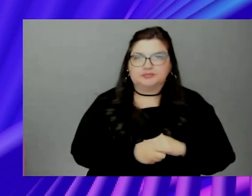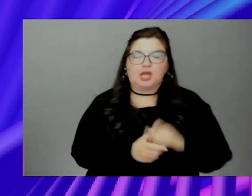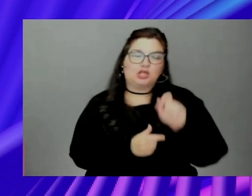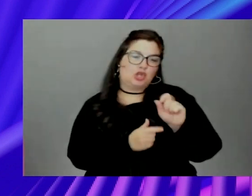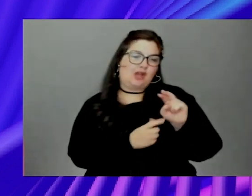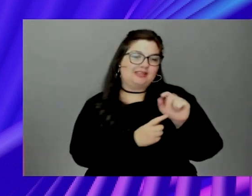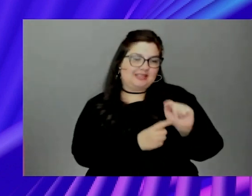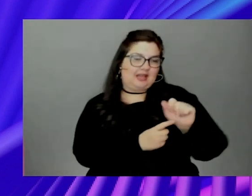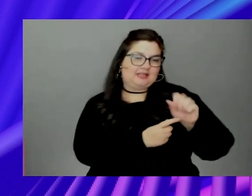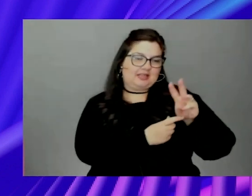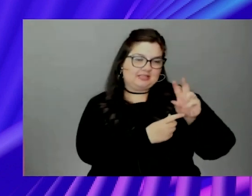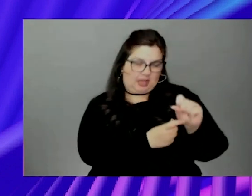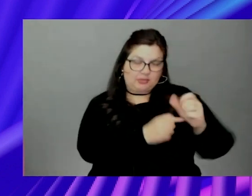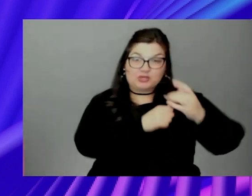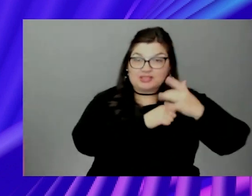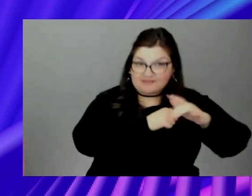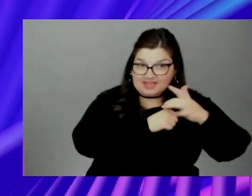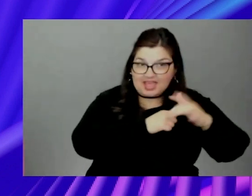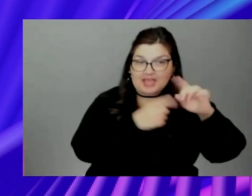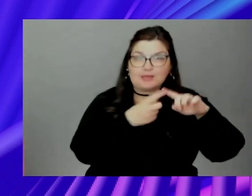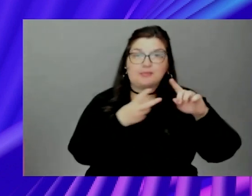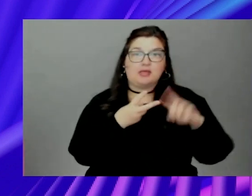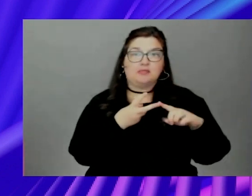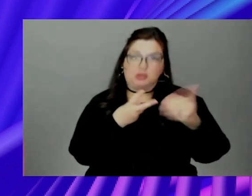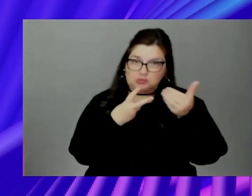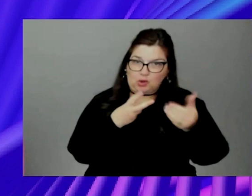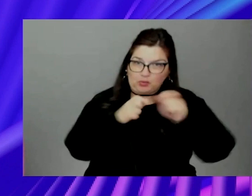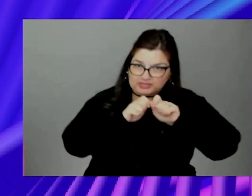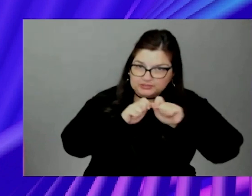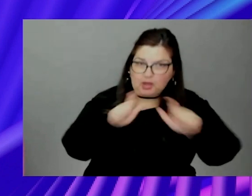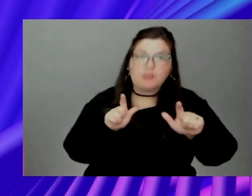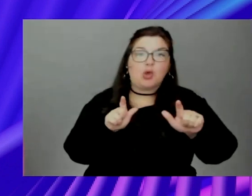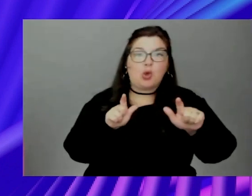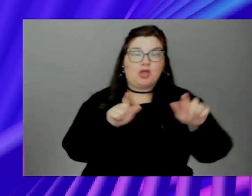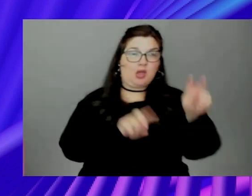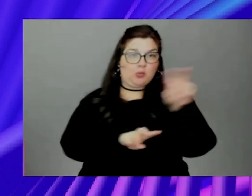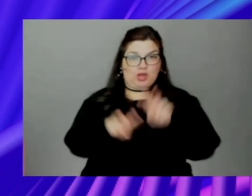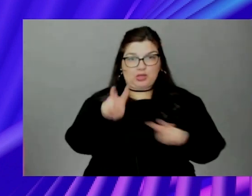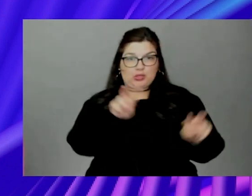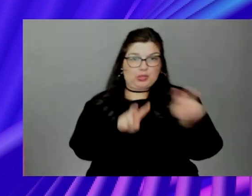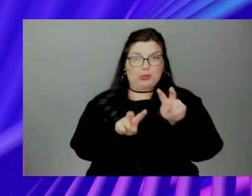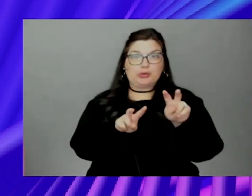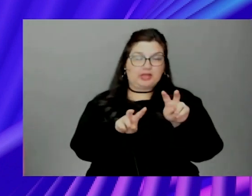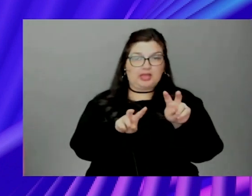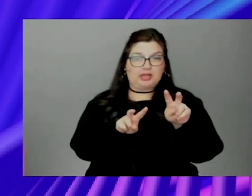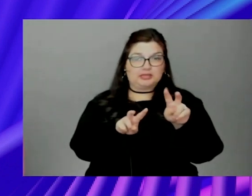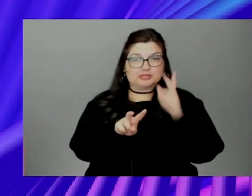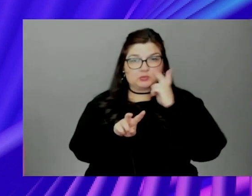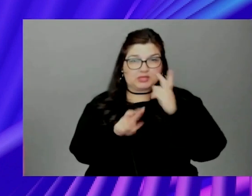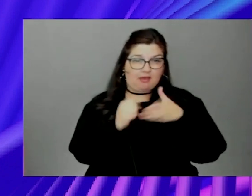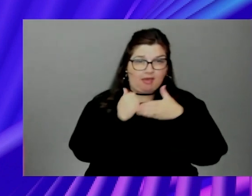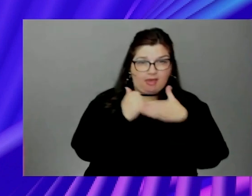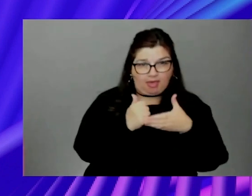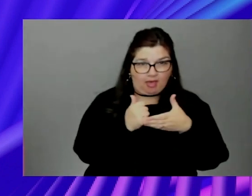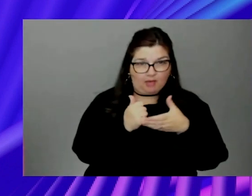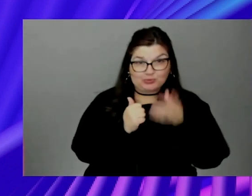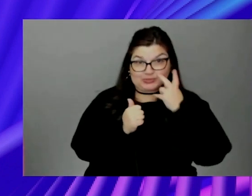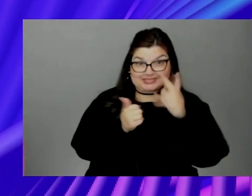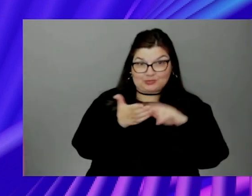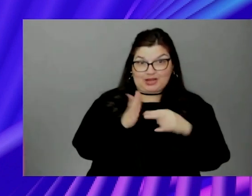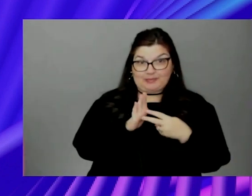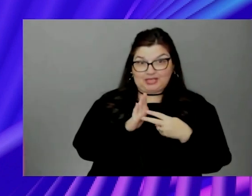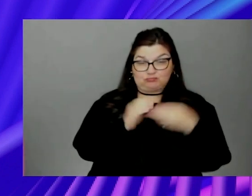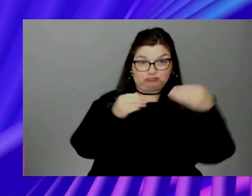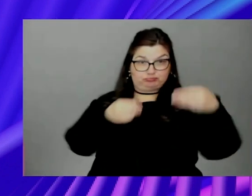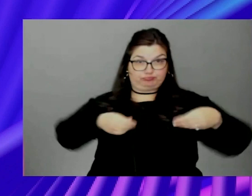that's available, and we could say deploy. If we look at the help, you can see what I mean. Or you can